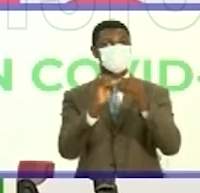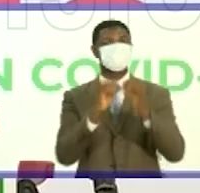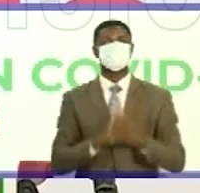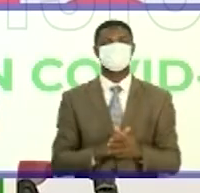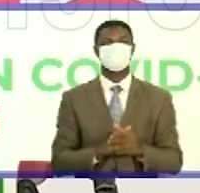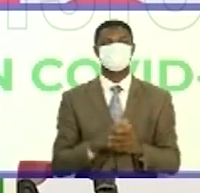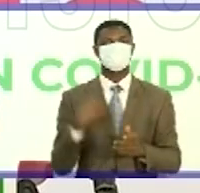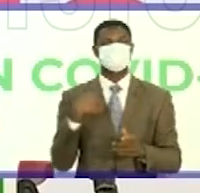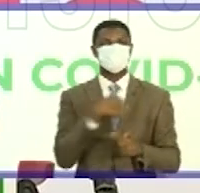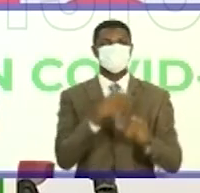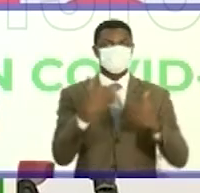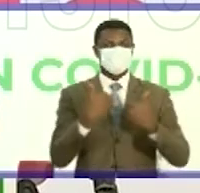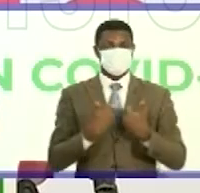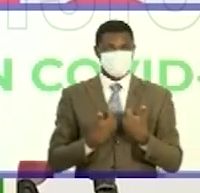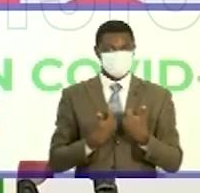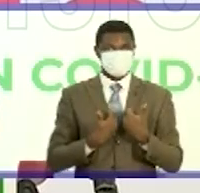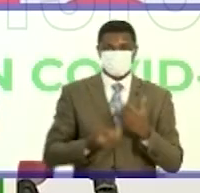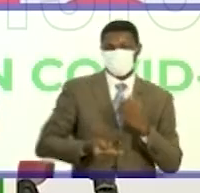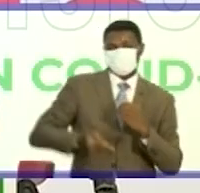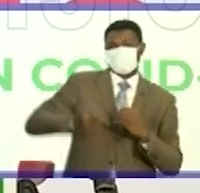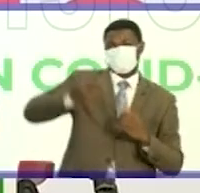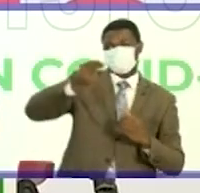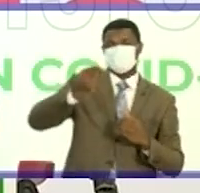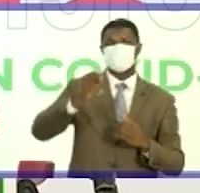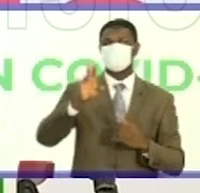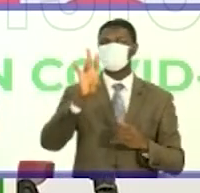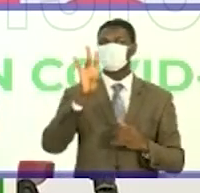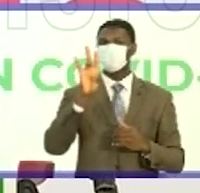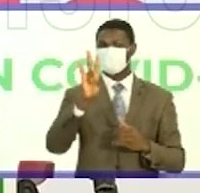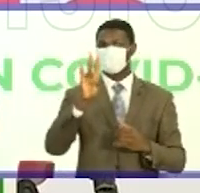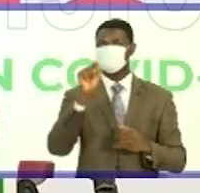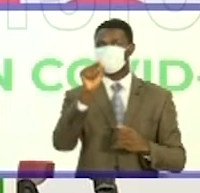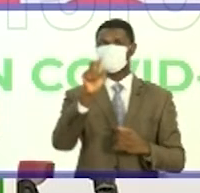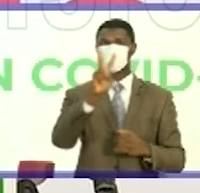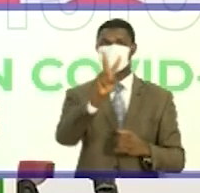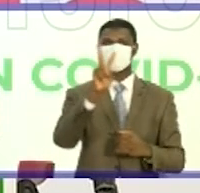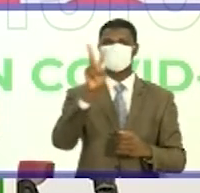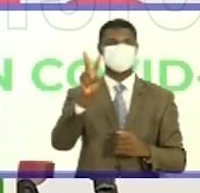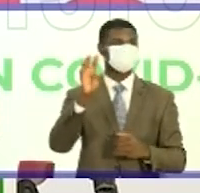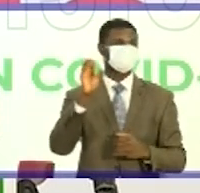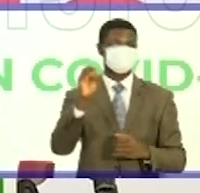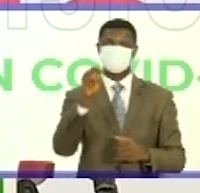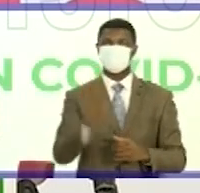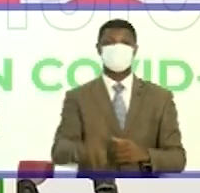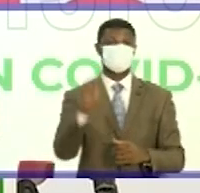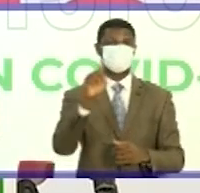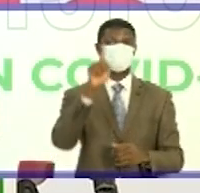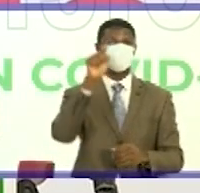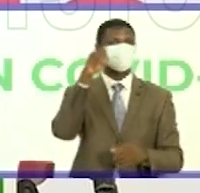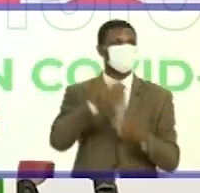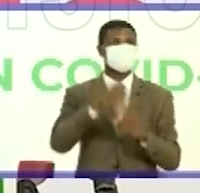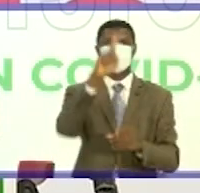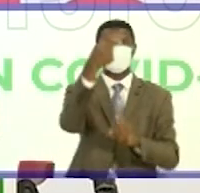we recorded an increase of 7.220 million in just 1 month